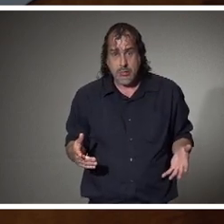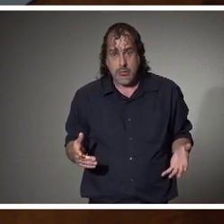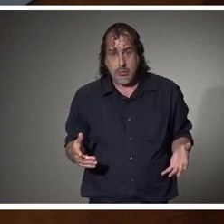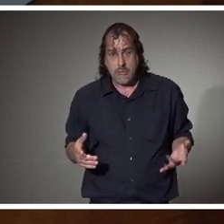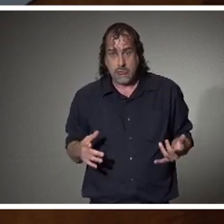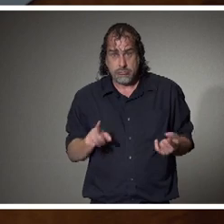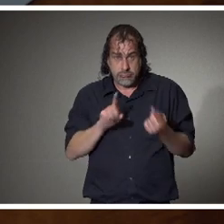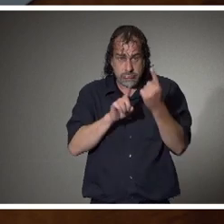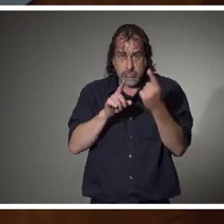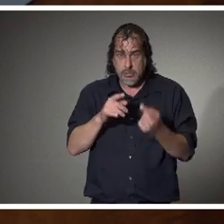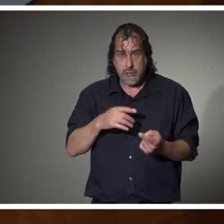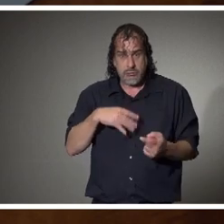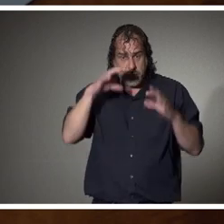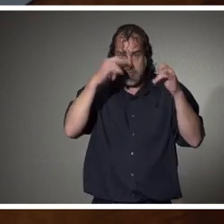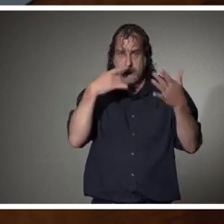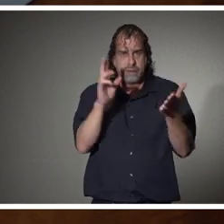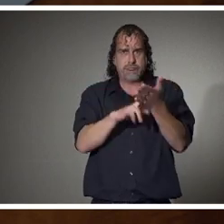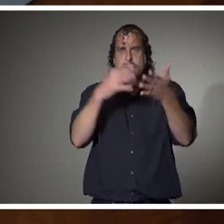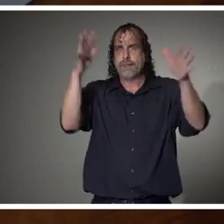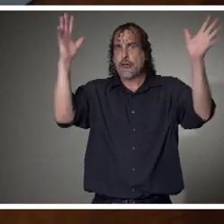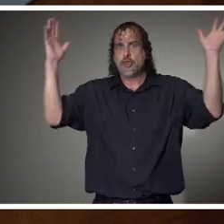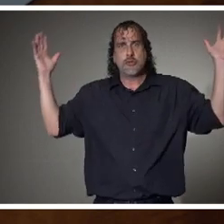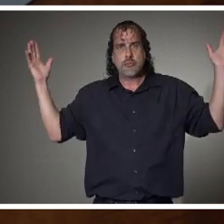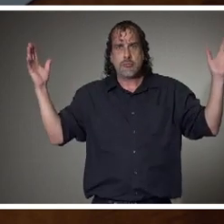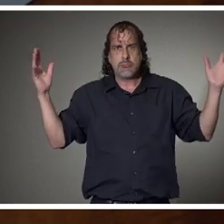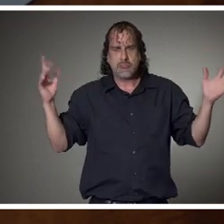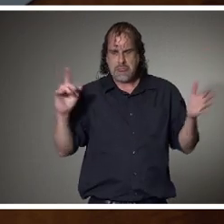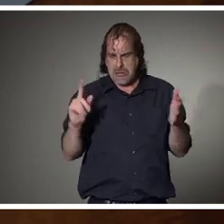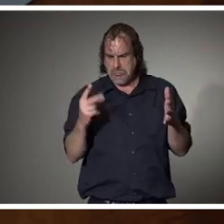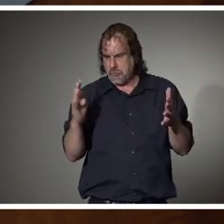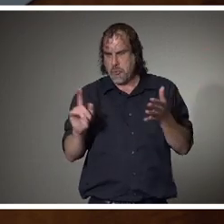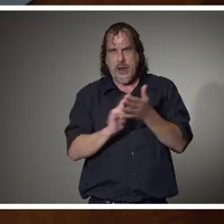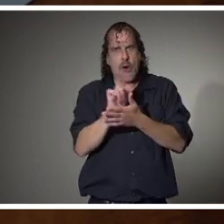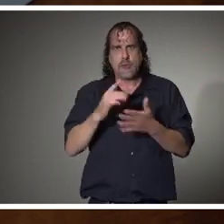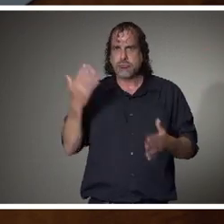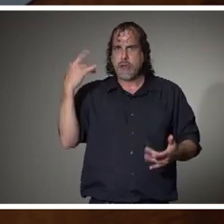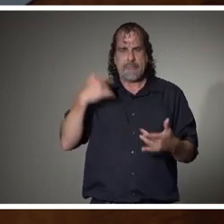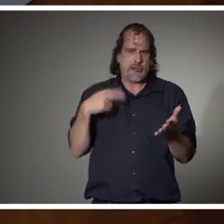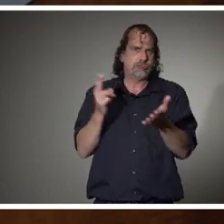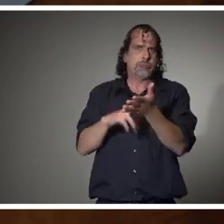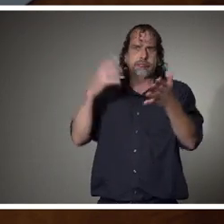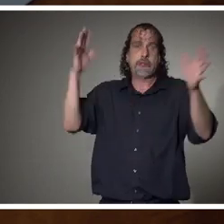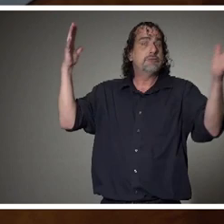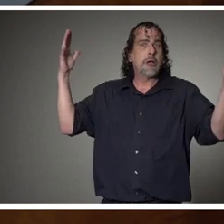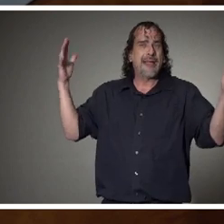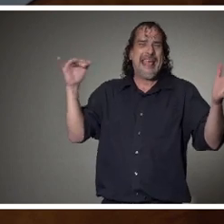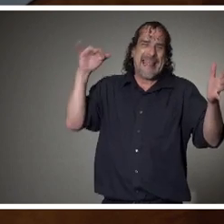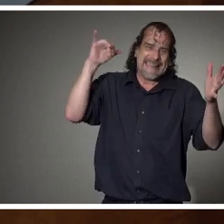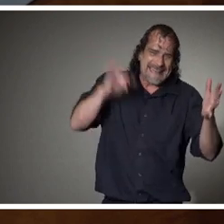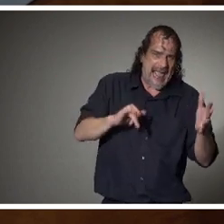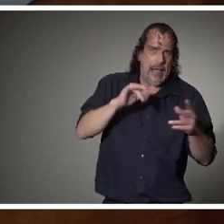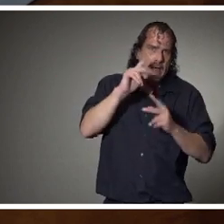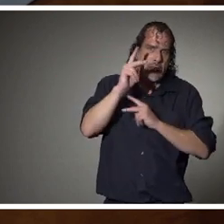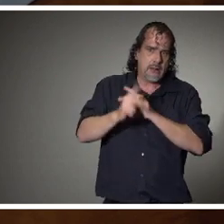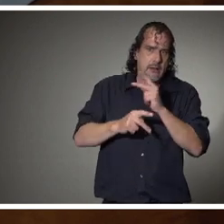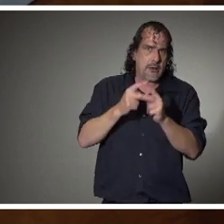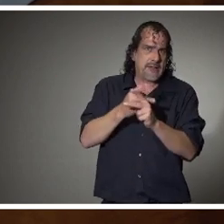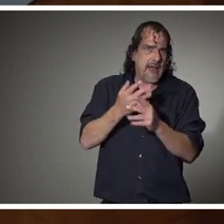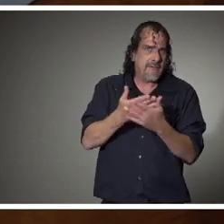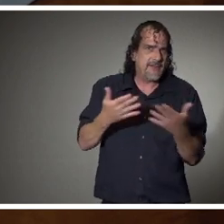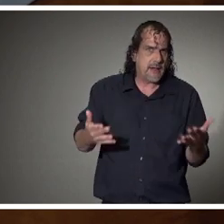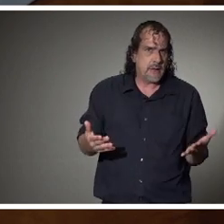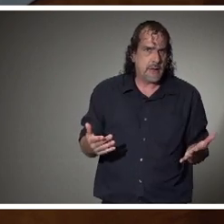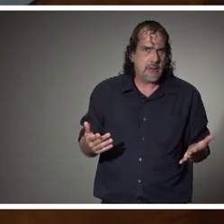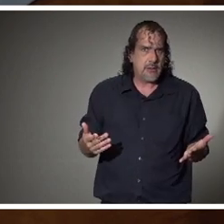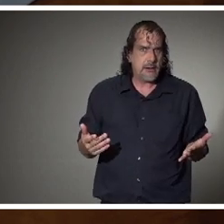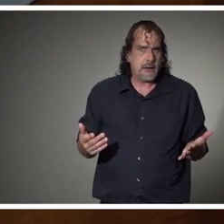one-on-one, he said it's already been done. It's been done a couple hours ago. And so those are the kind of things that is the way in